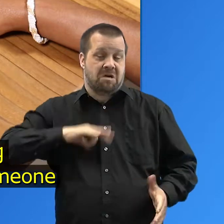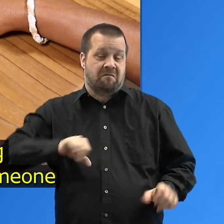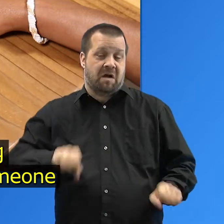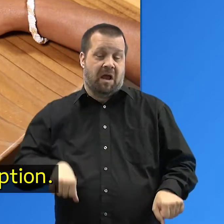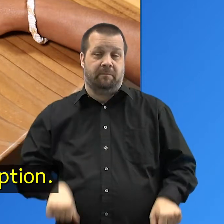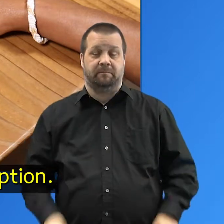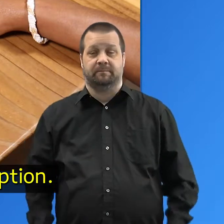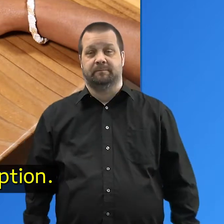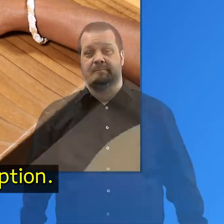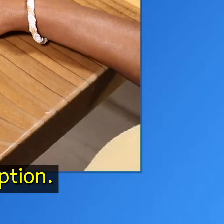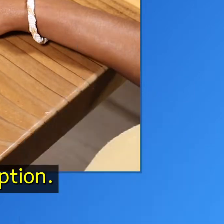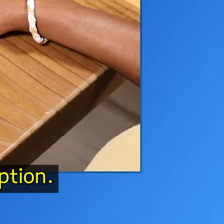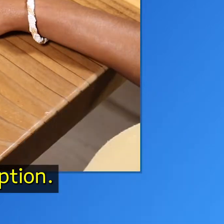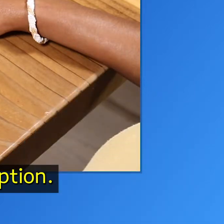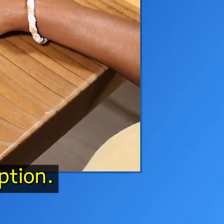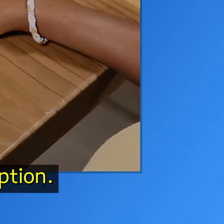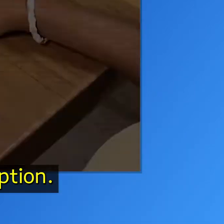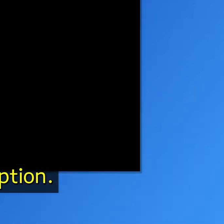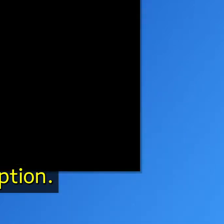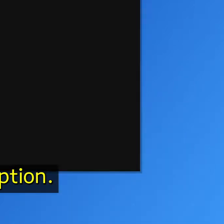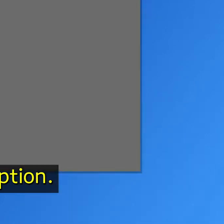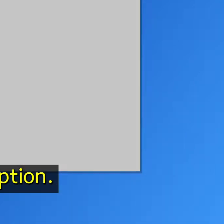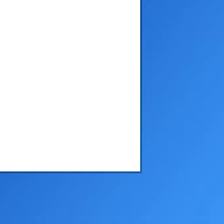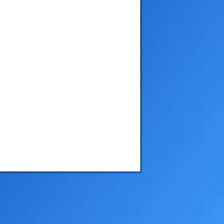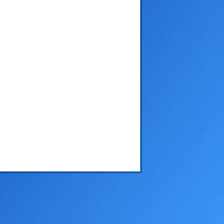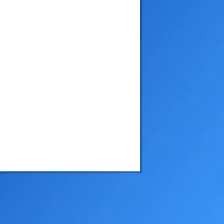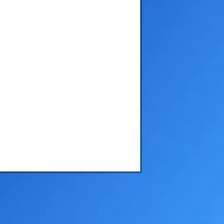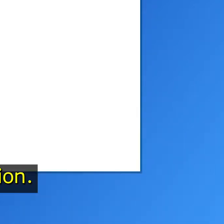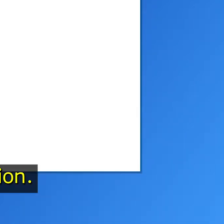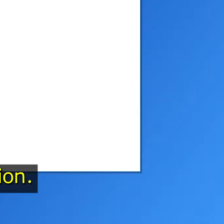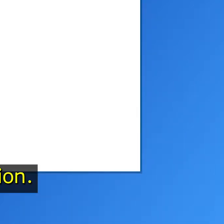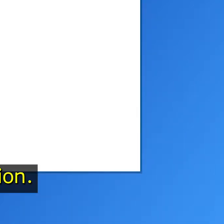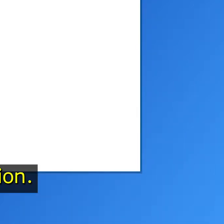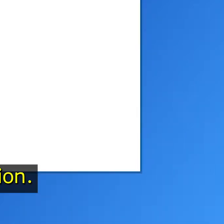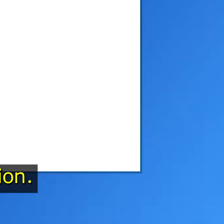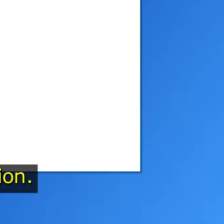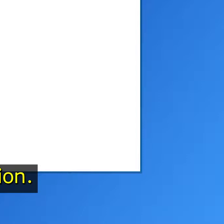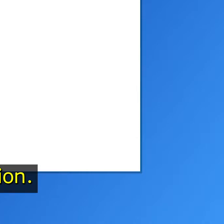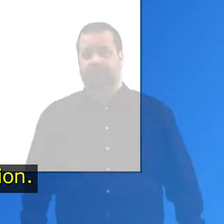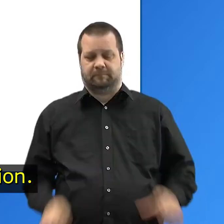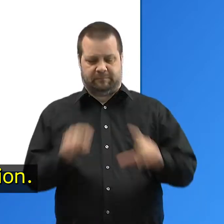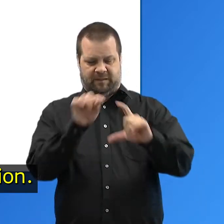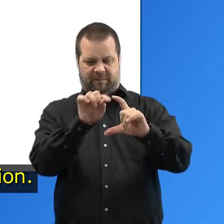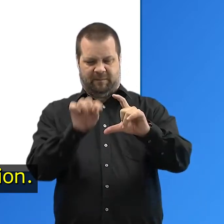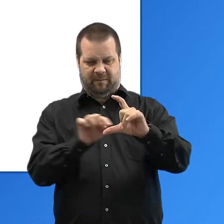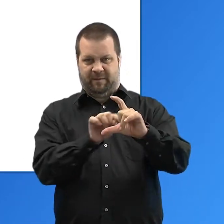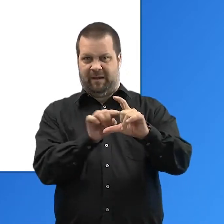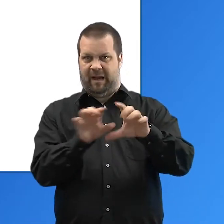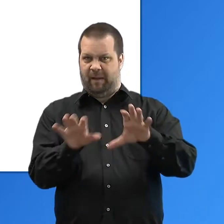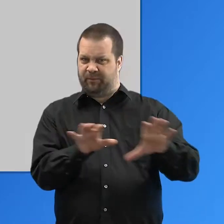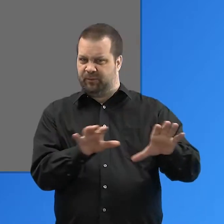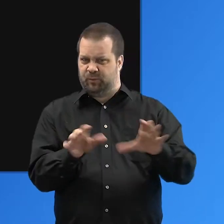for someone with some color perception. The button's operation.